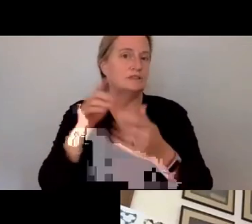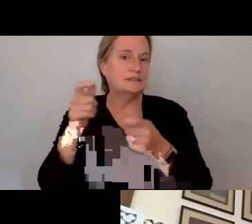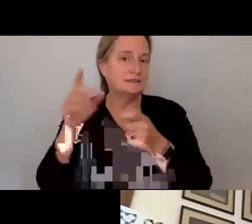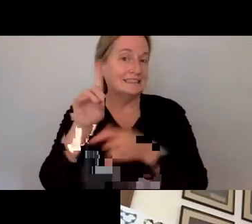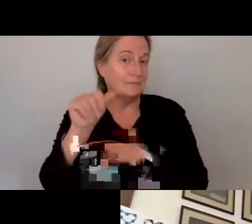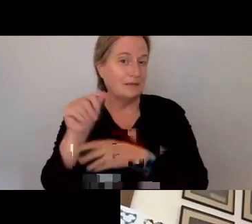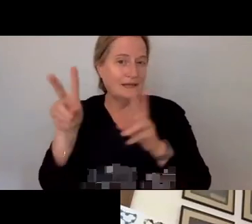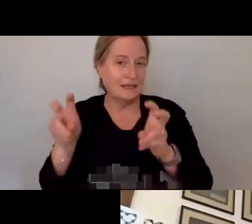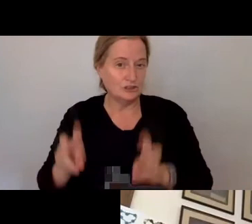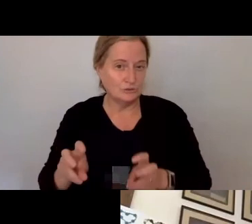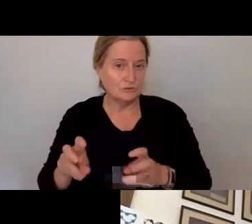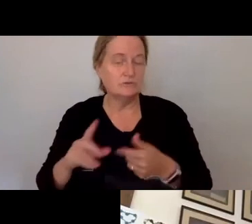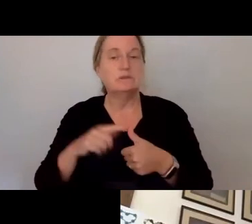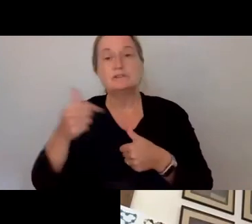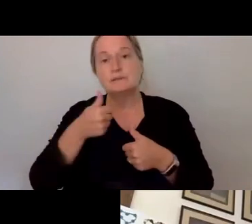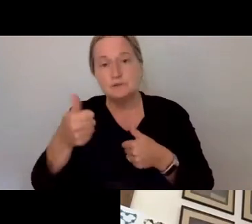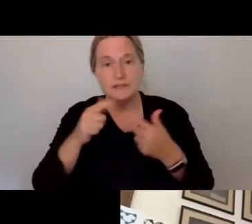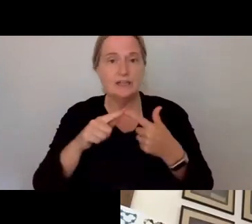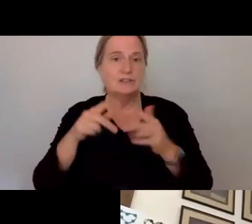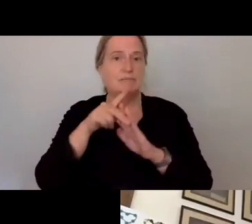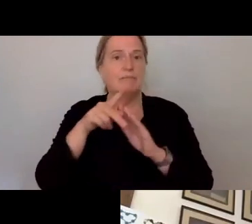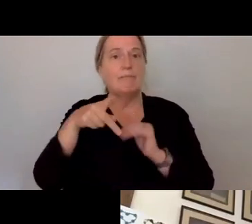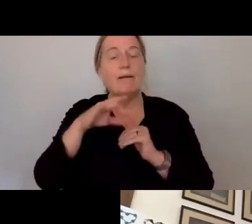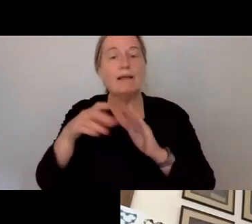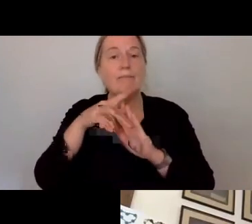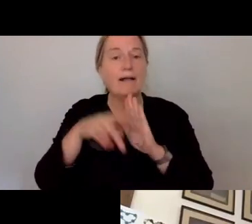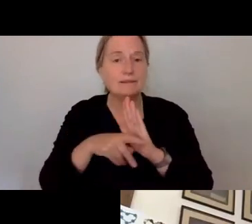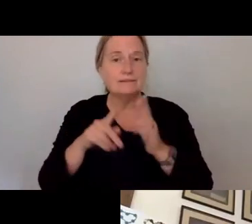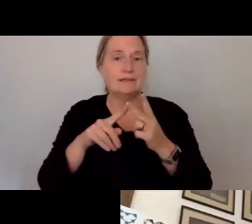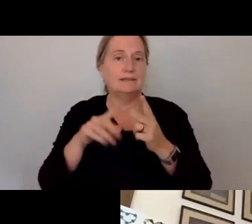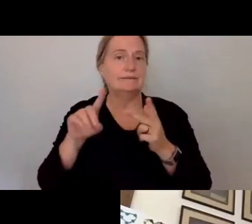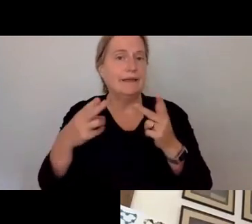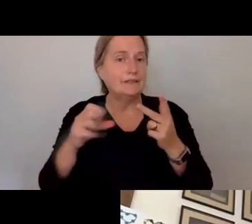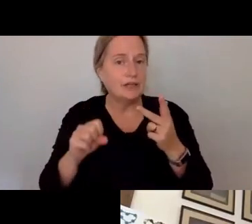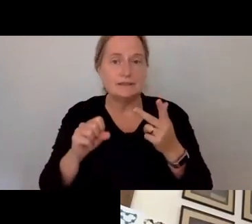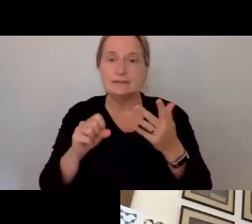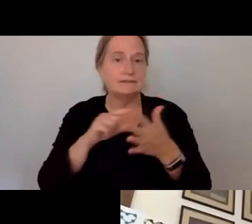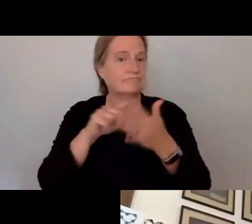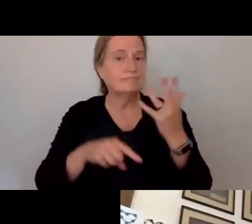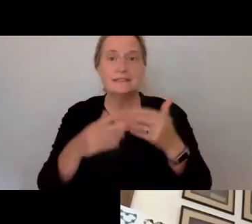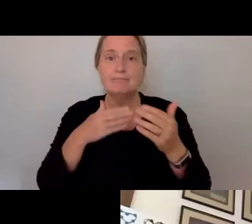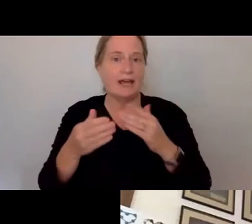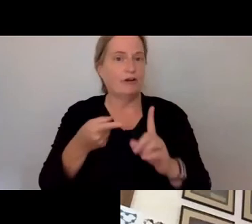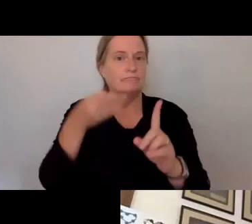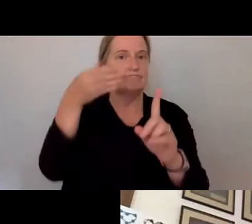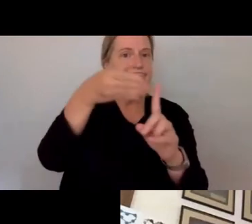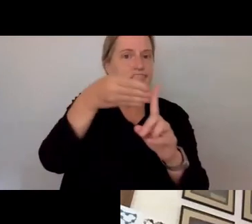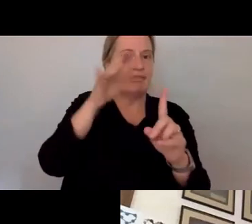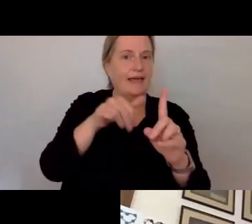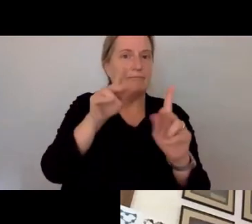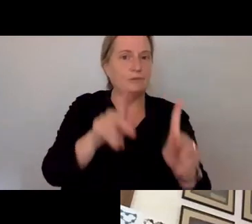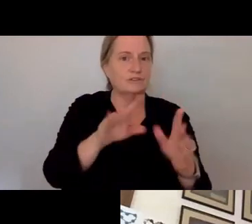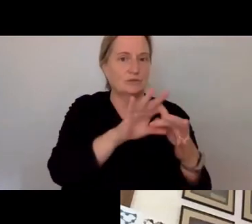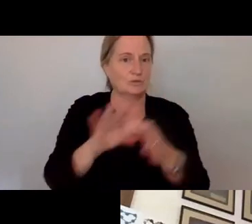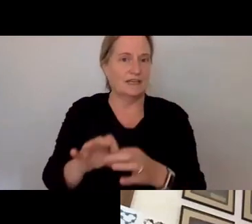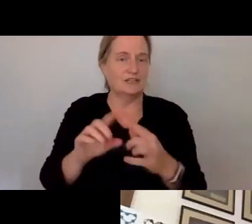public policy, Department of Human Services, Department of Health, they made sure that there was an intersectionality of the conversation to disability in